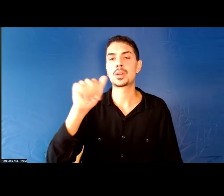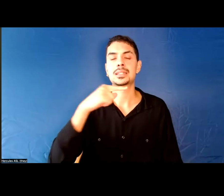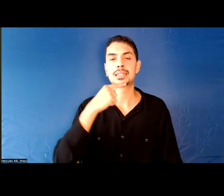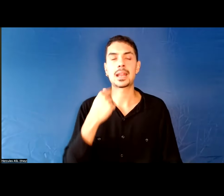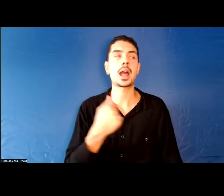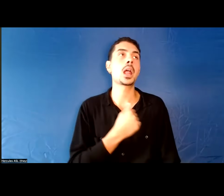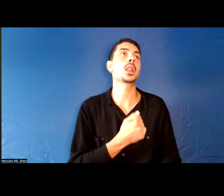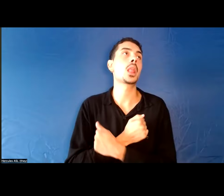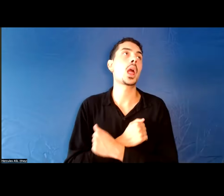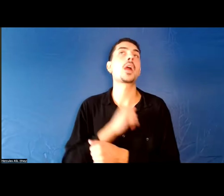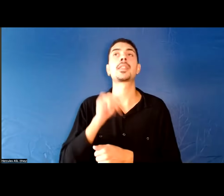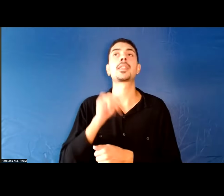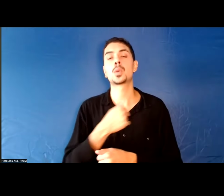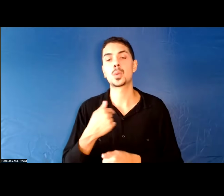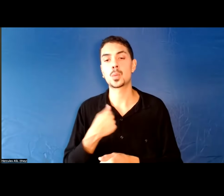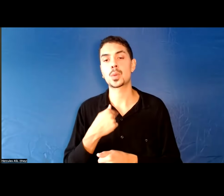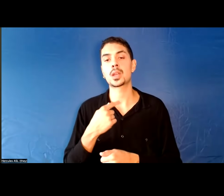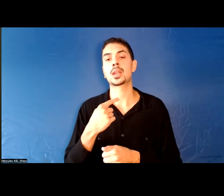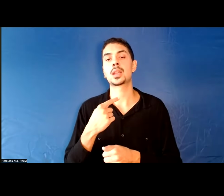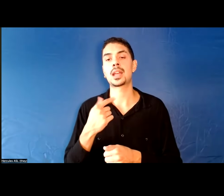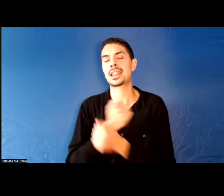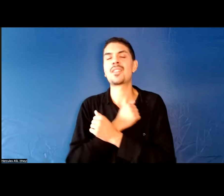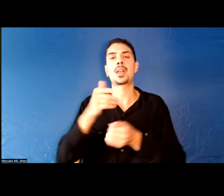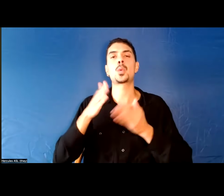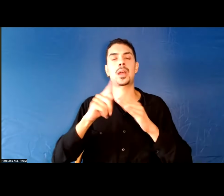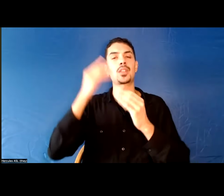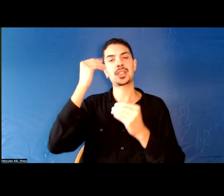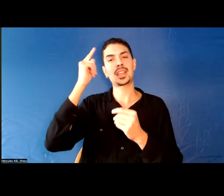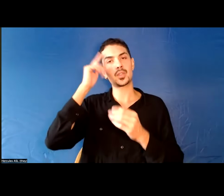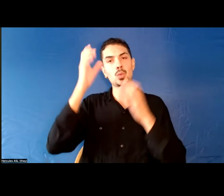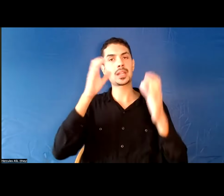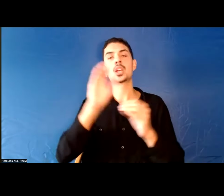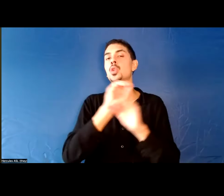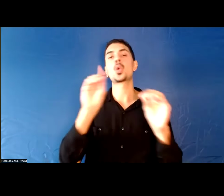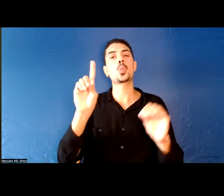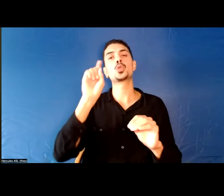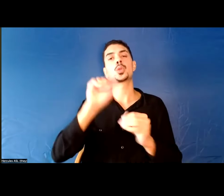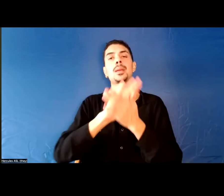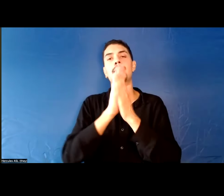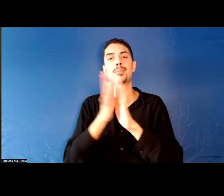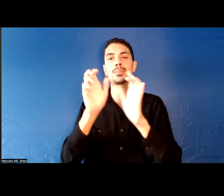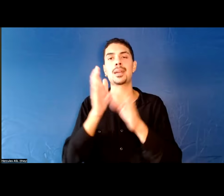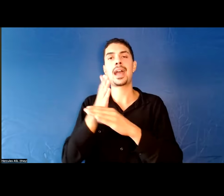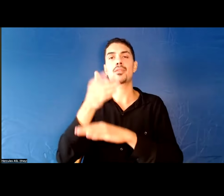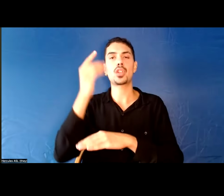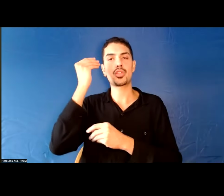that way of thinking for creating protocols. No one should be an afterthought. So that was a comment.